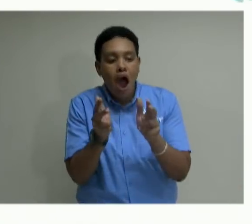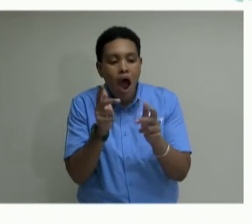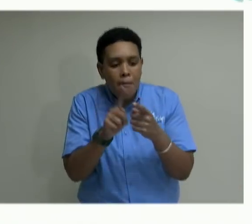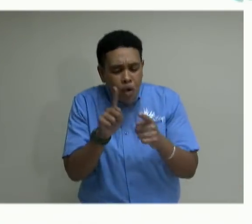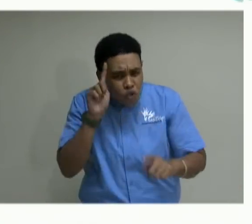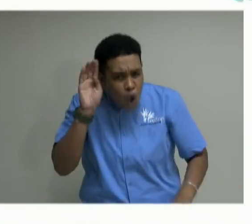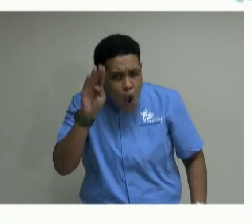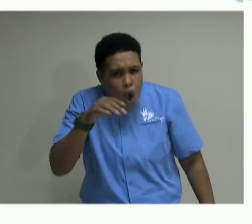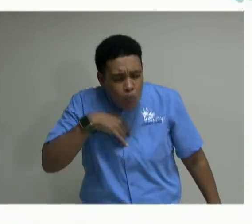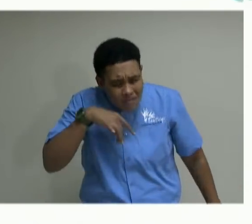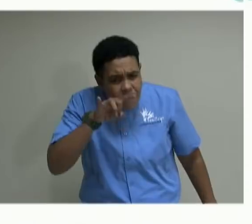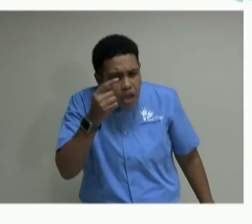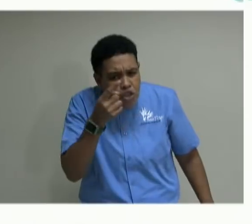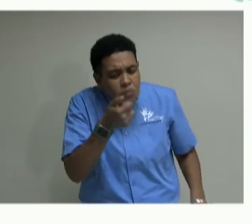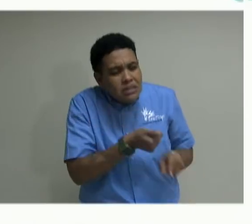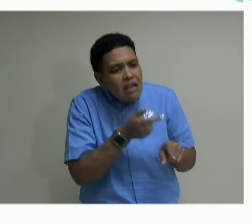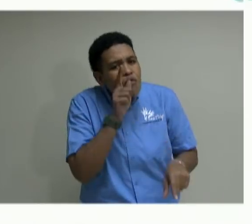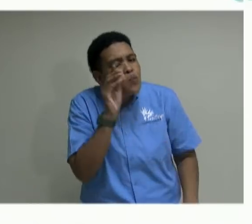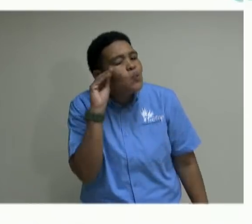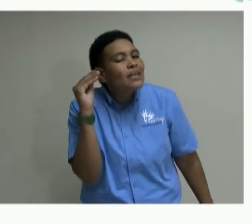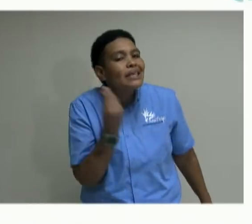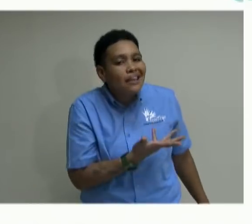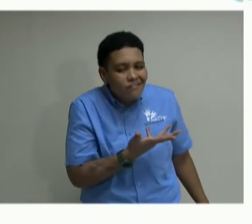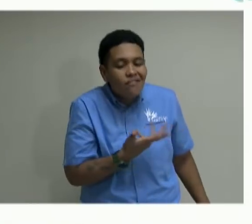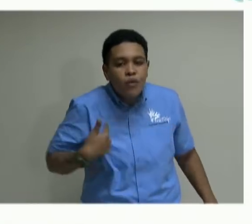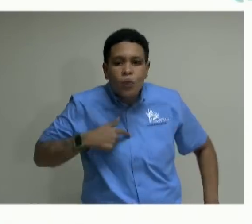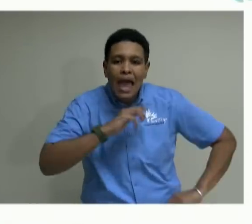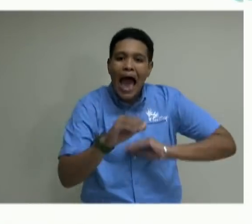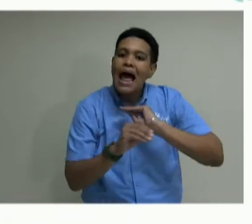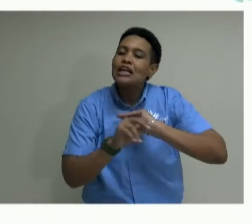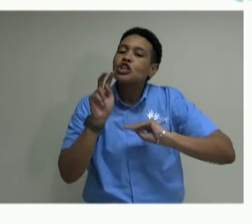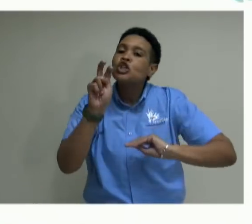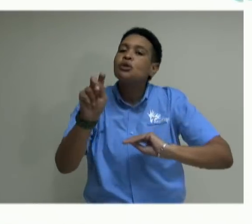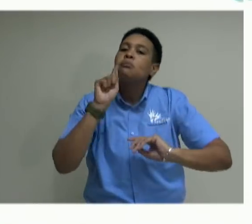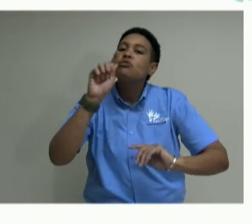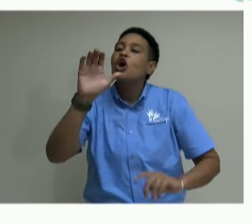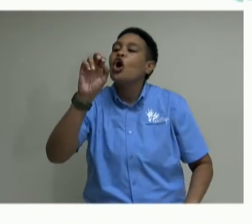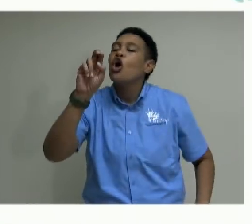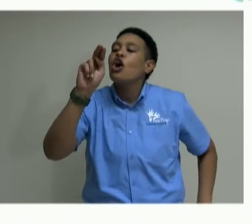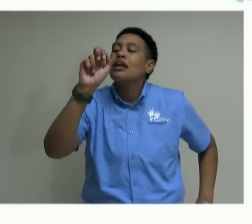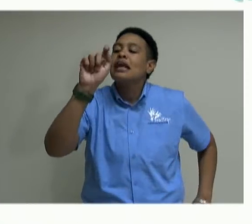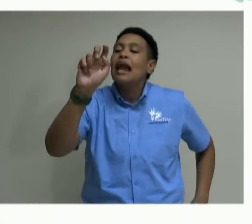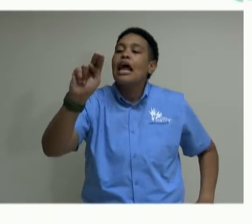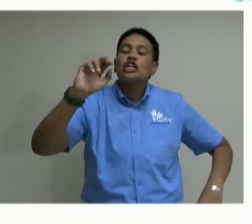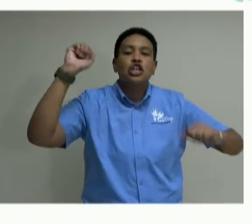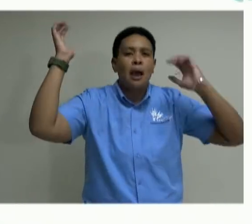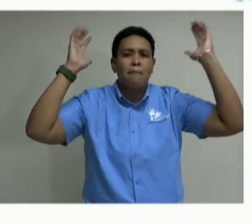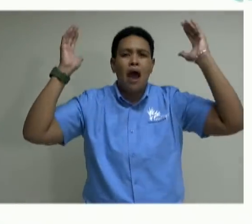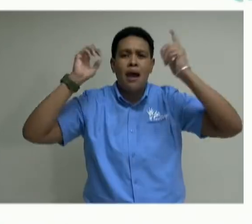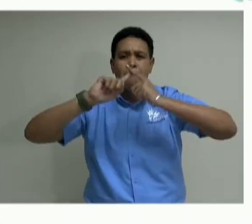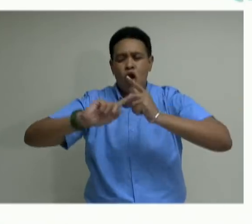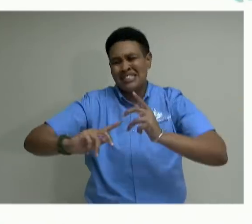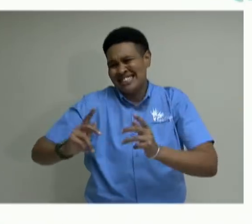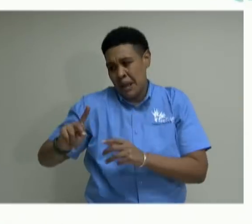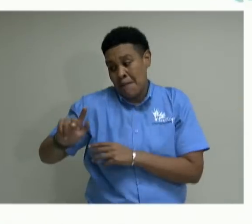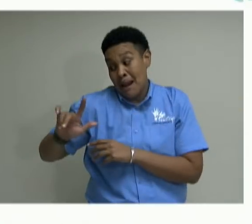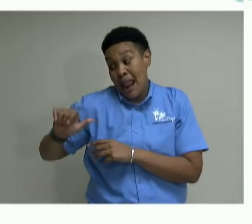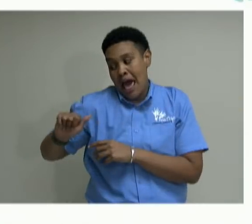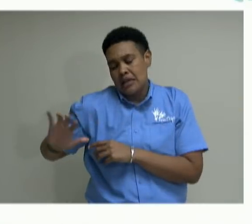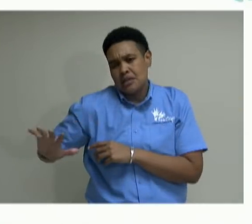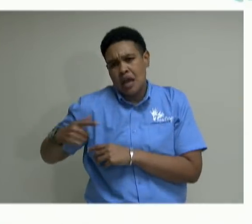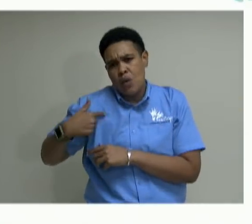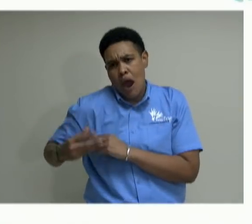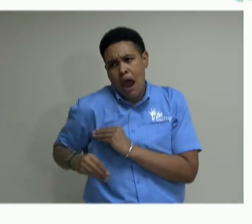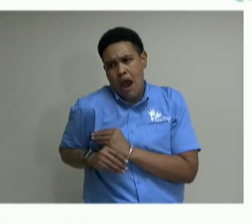everywhere we can find somebody, we will give it to them. We have even visited the coronation markets and the plazas. We were at all those